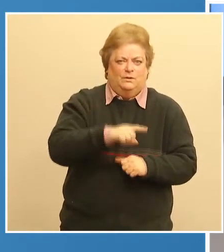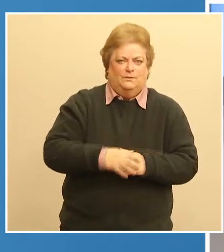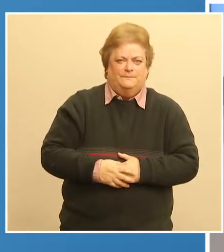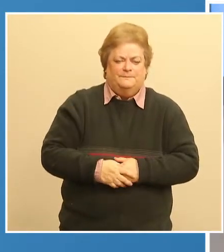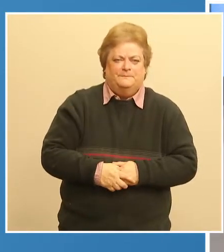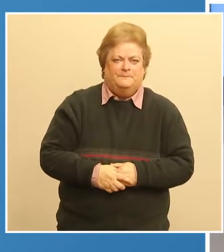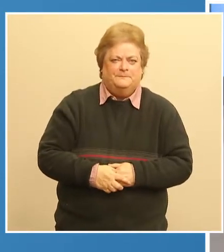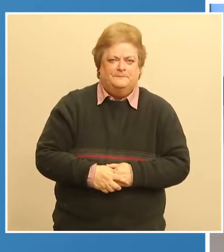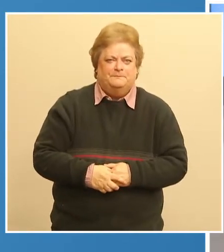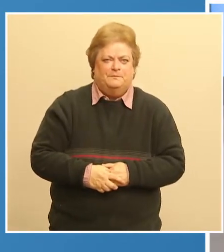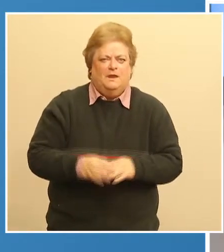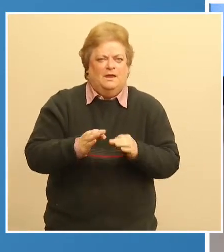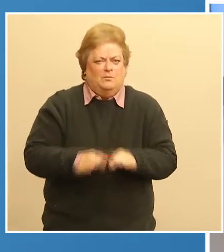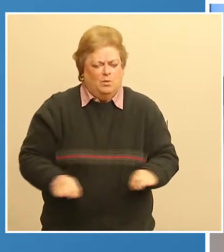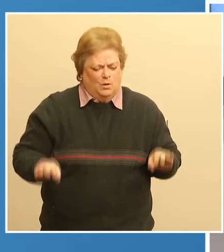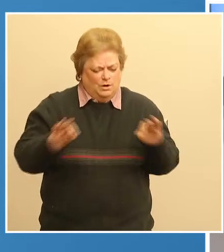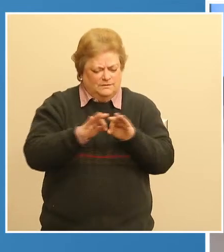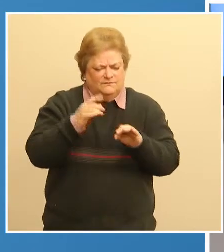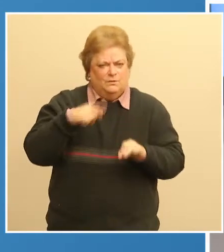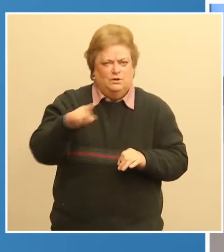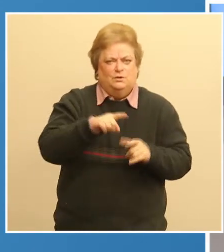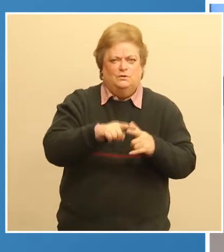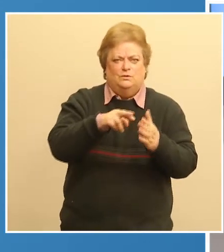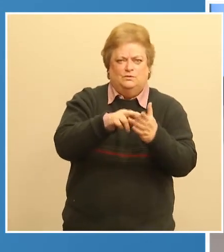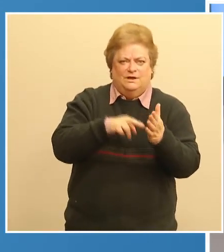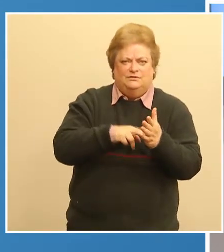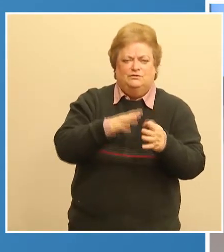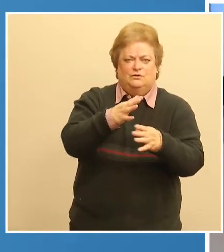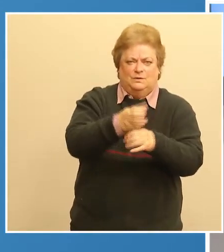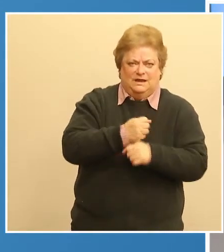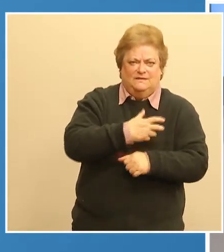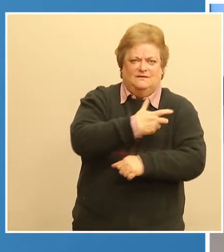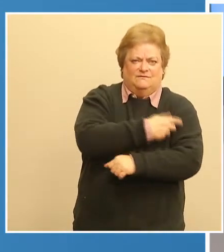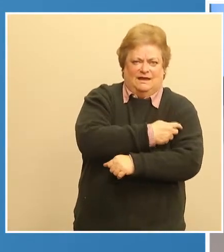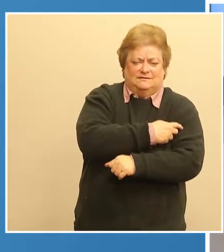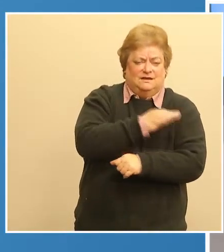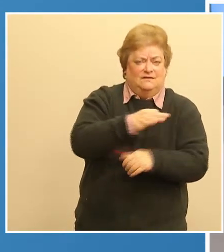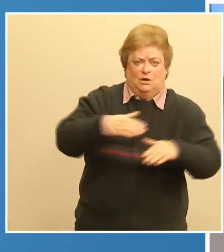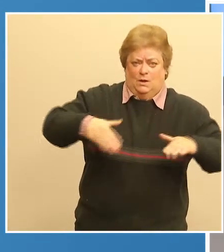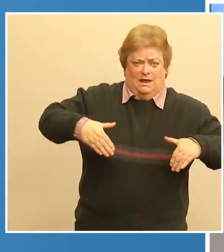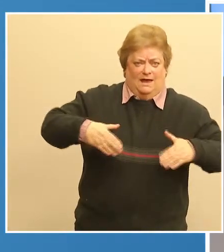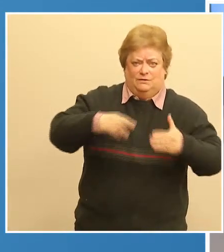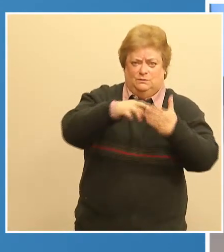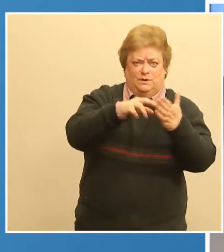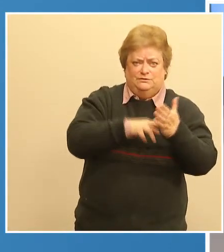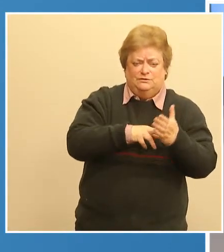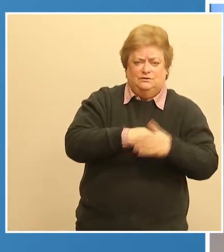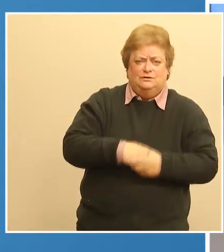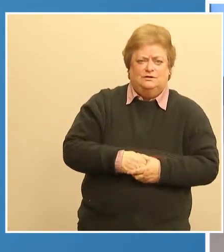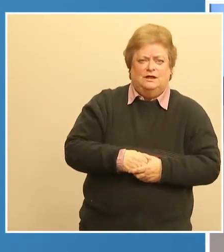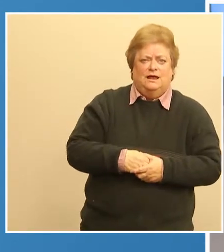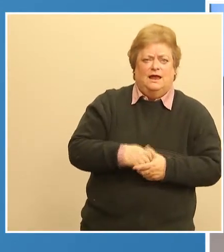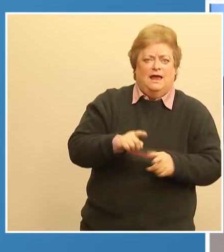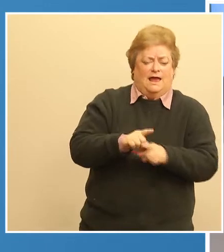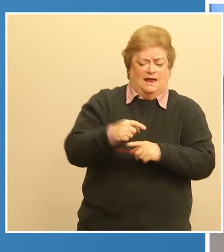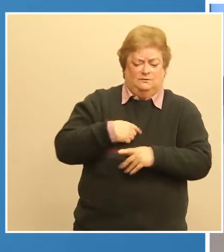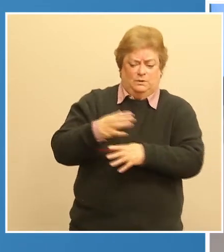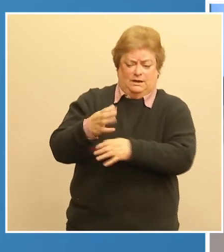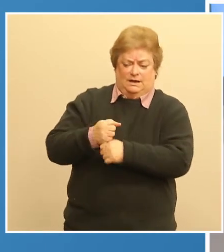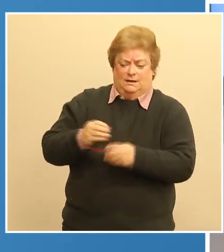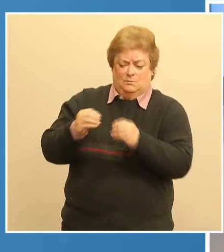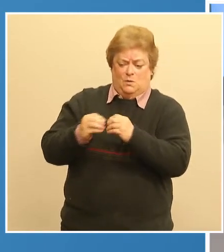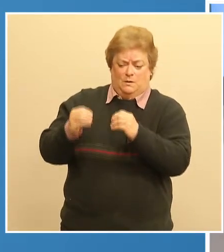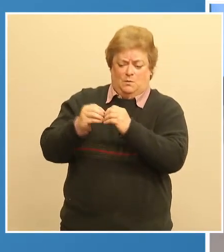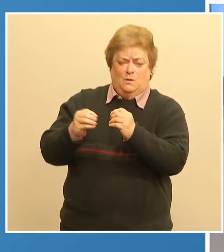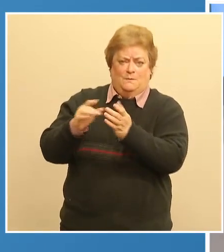you. It is important to register to receive vaccine if you haven't already. As doses become more available, those